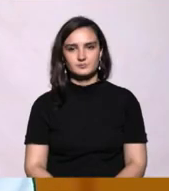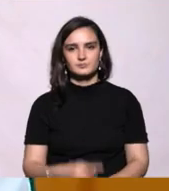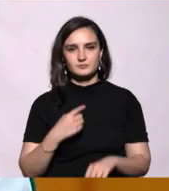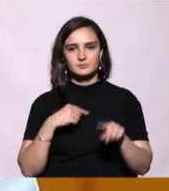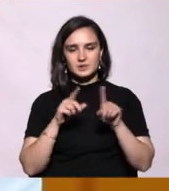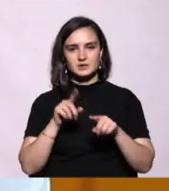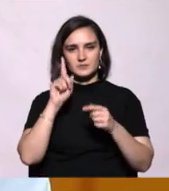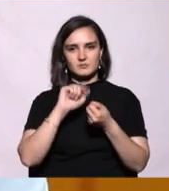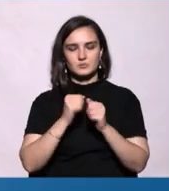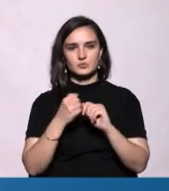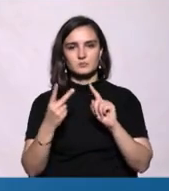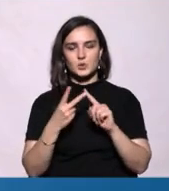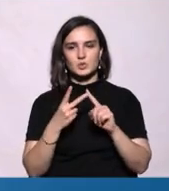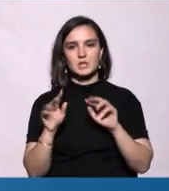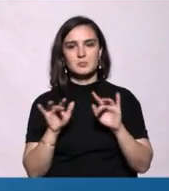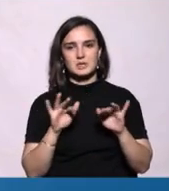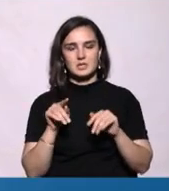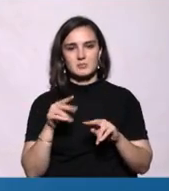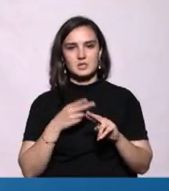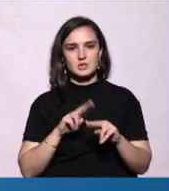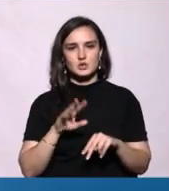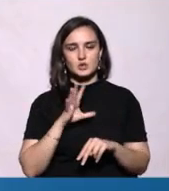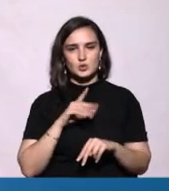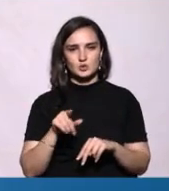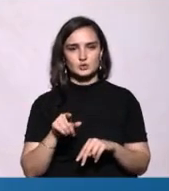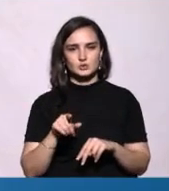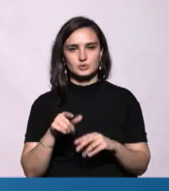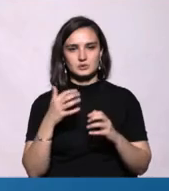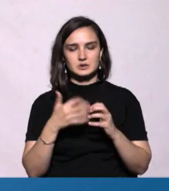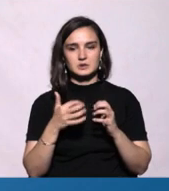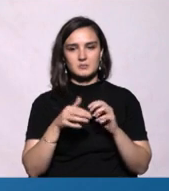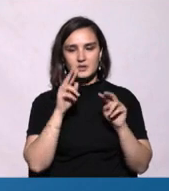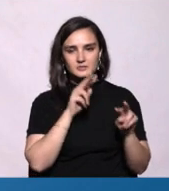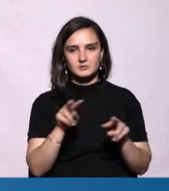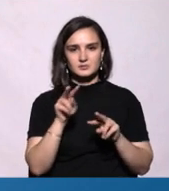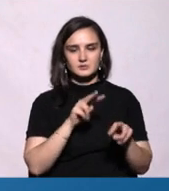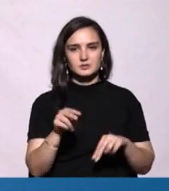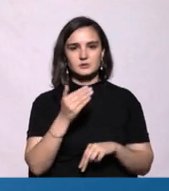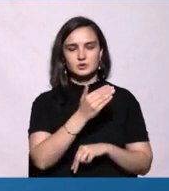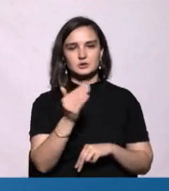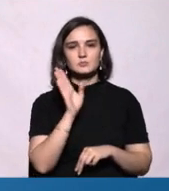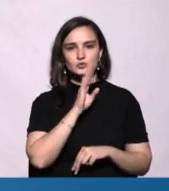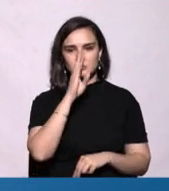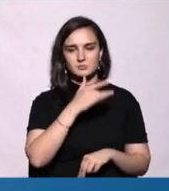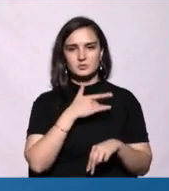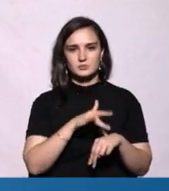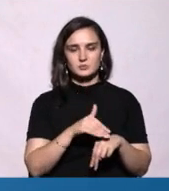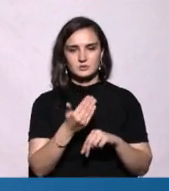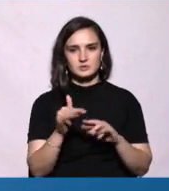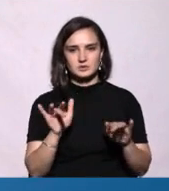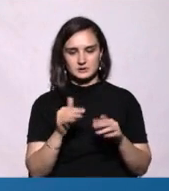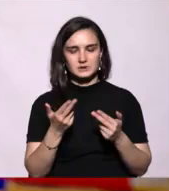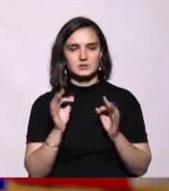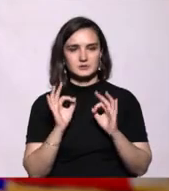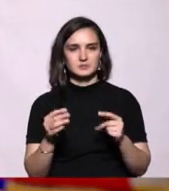remember the second activity. It was do gardening. Your parents' favorite activity. That's